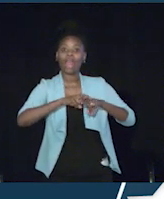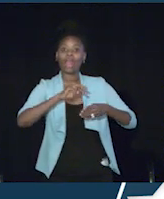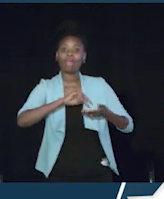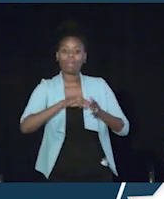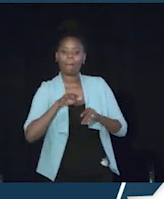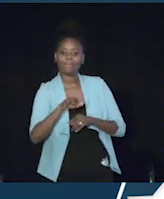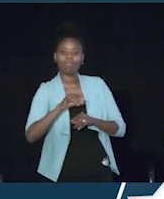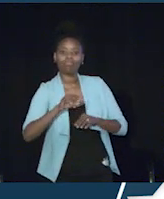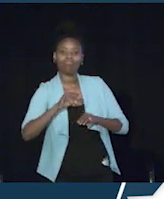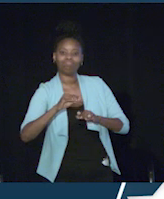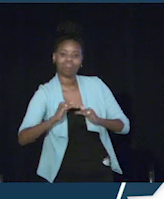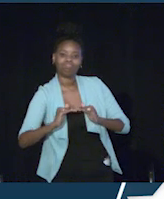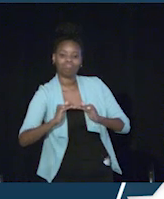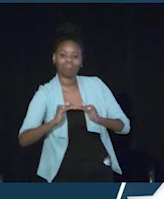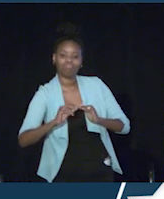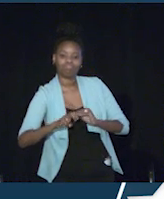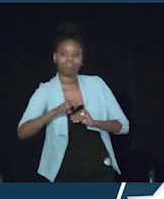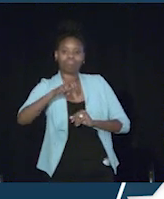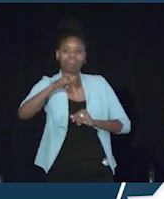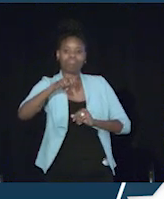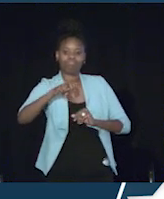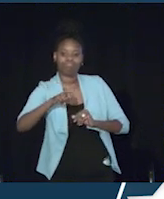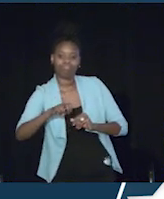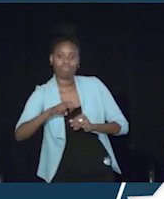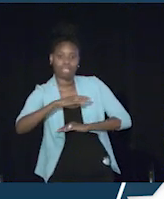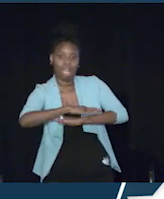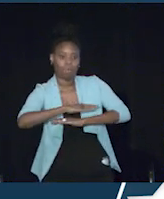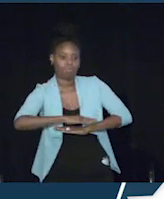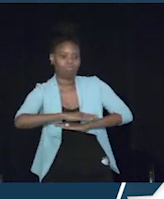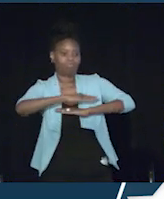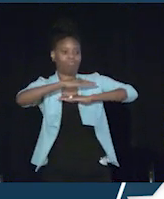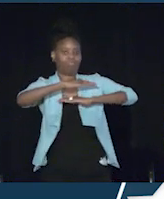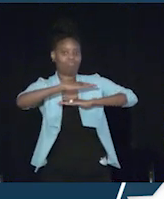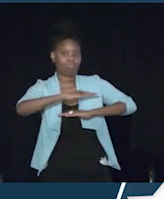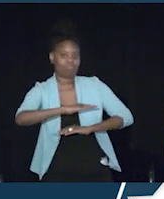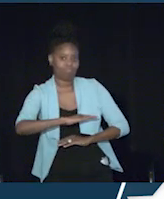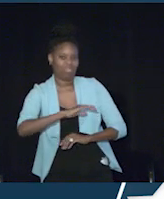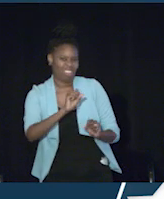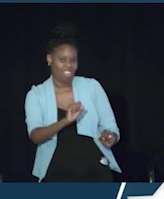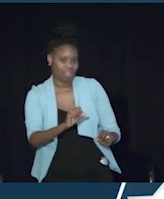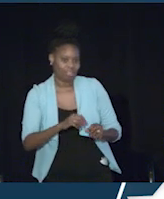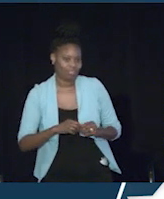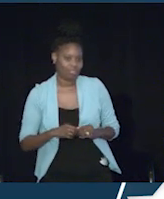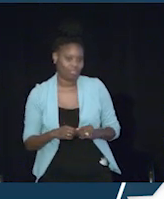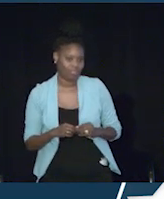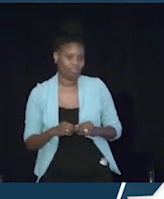was, really good on my back. I love it. And